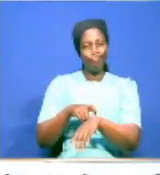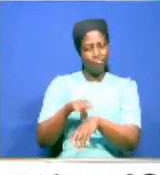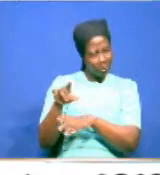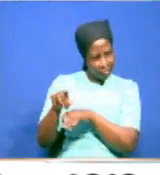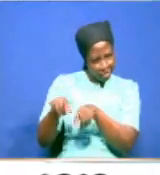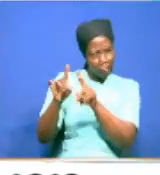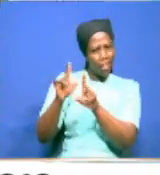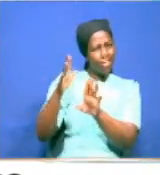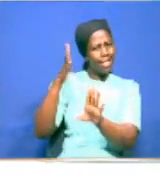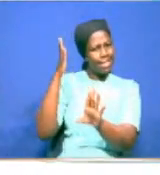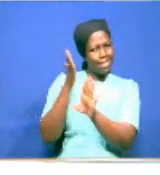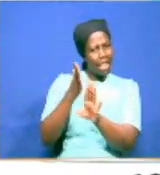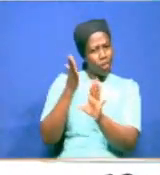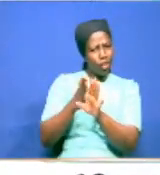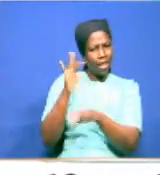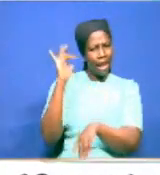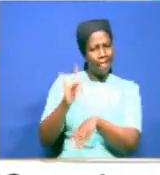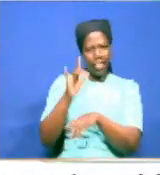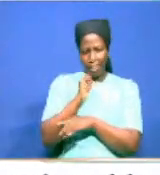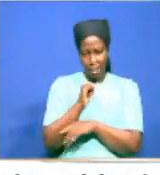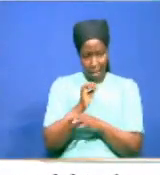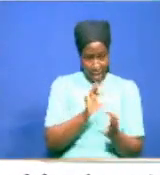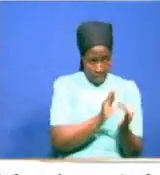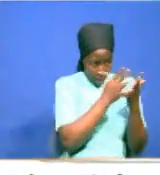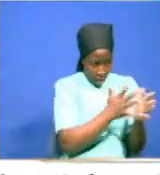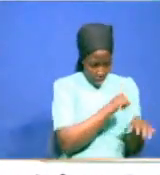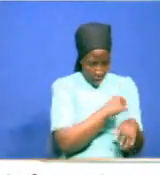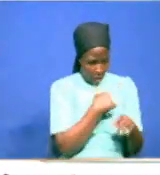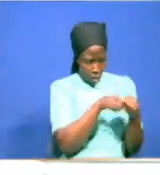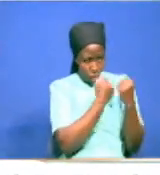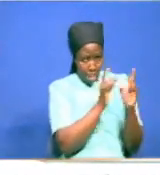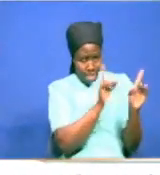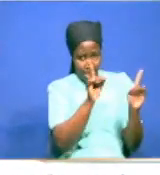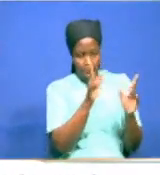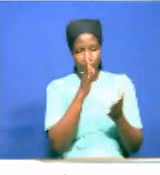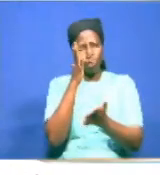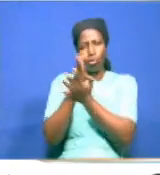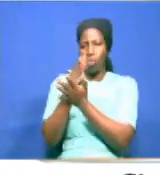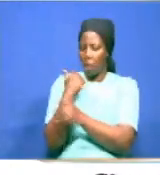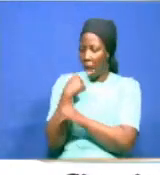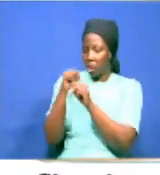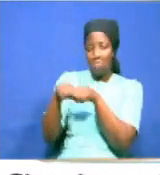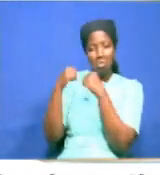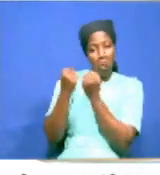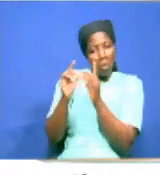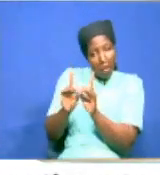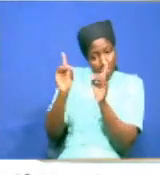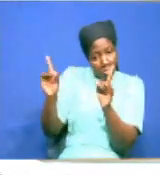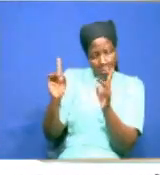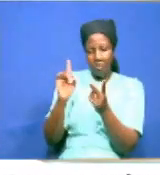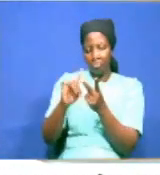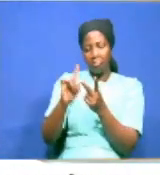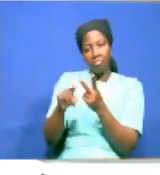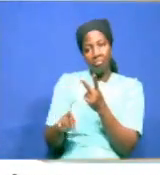affected. And especially now there's social distancing. Yes. Yes. Especially there is social distancing, mm-hmm. and especially